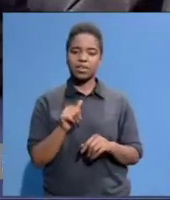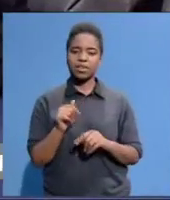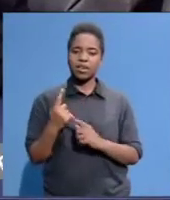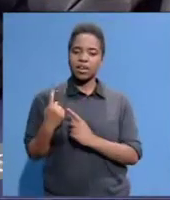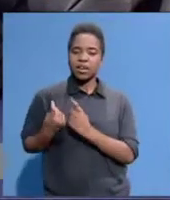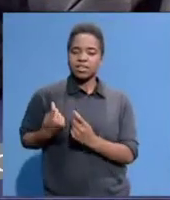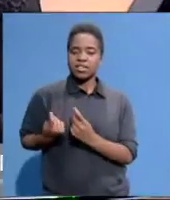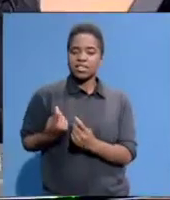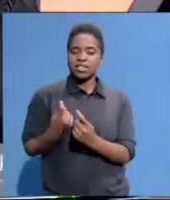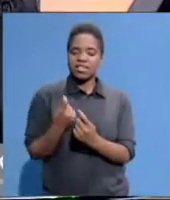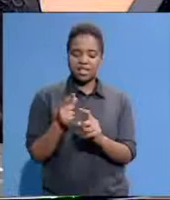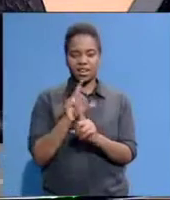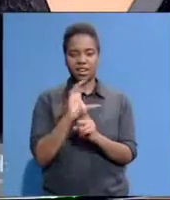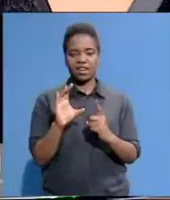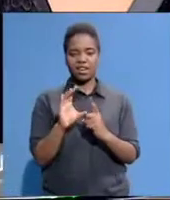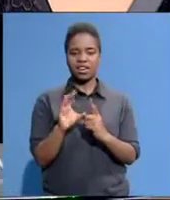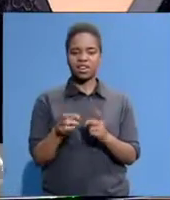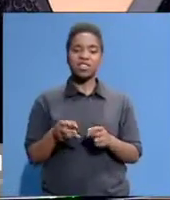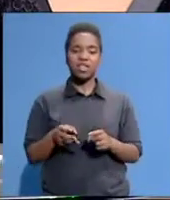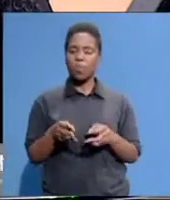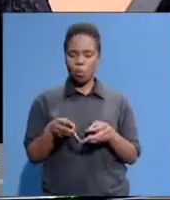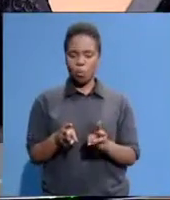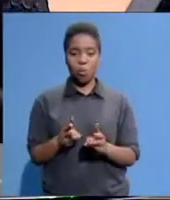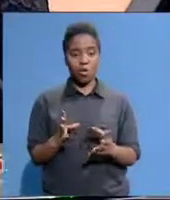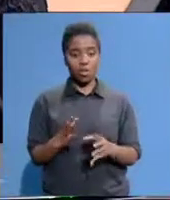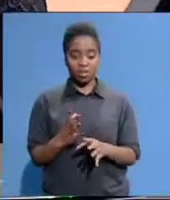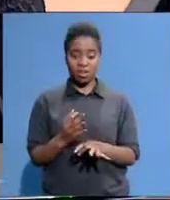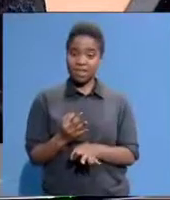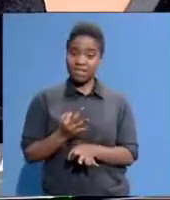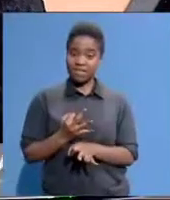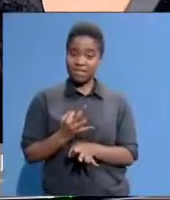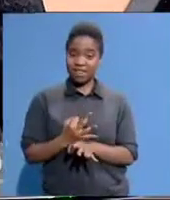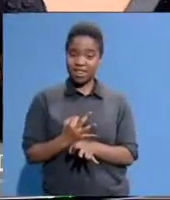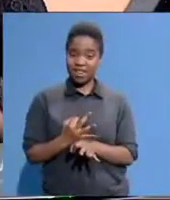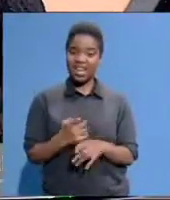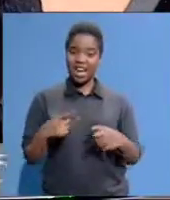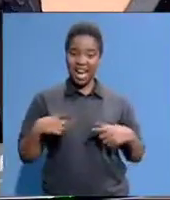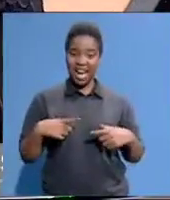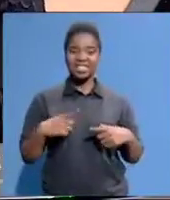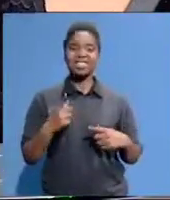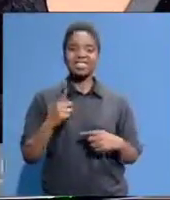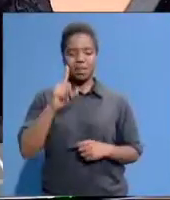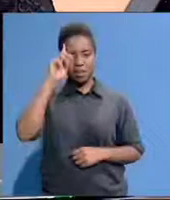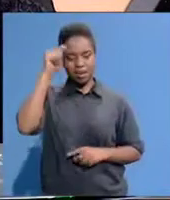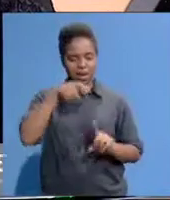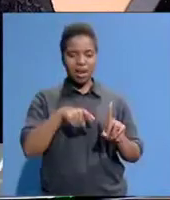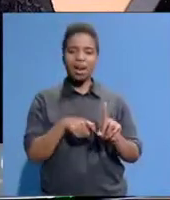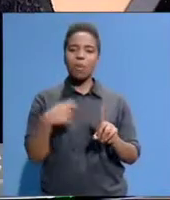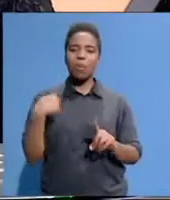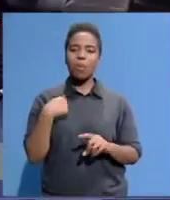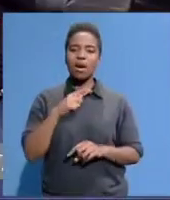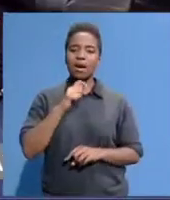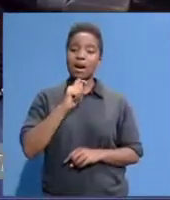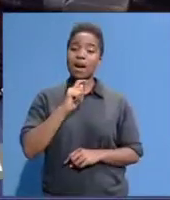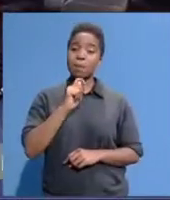ancestral rituals and our followings, utata, will he be kapad ngesilungu? Uzawukhatshwa nangomso, kusilwe kuxhelwe inkomo.